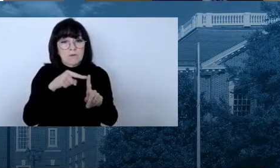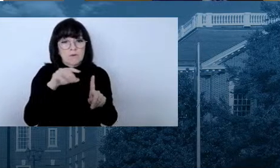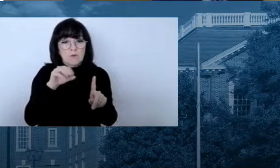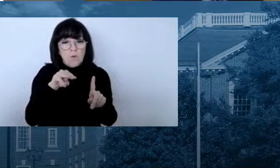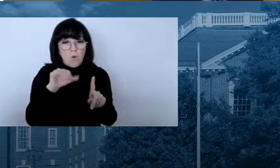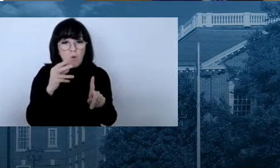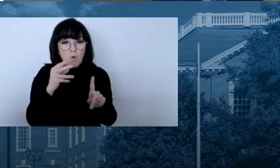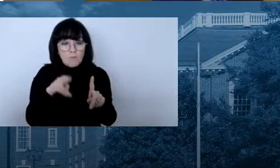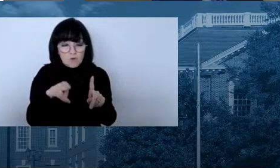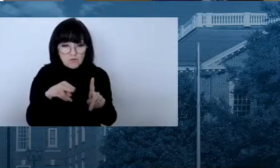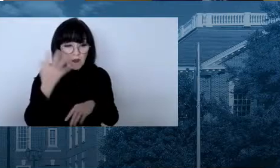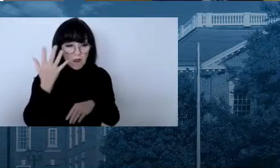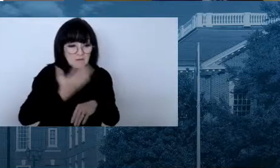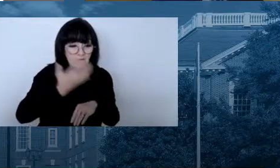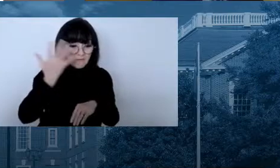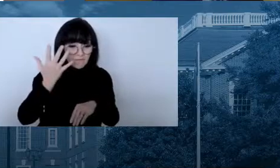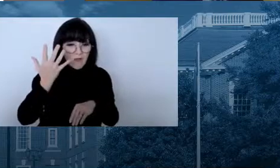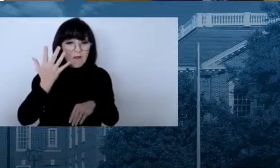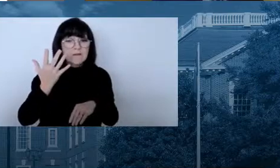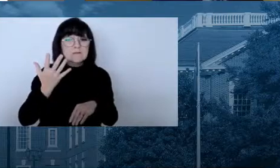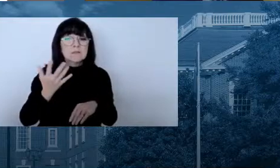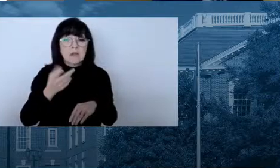to keep yourself away from others?